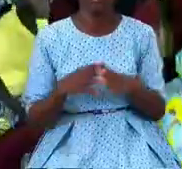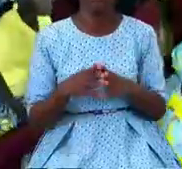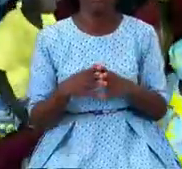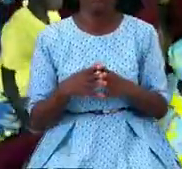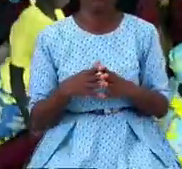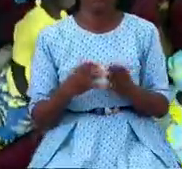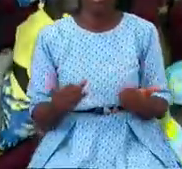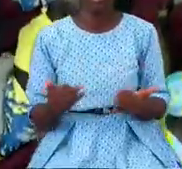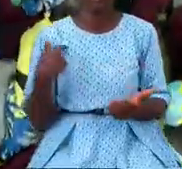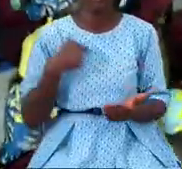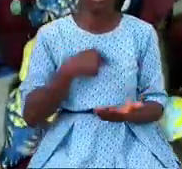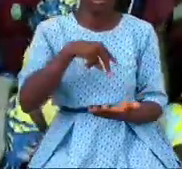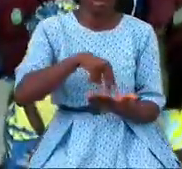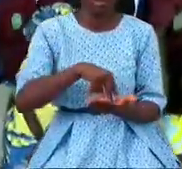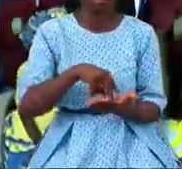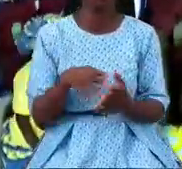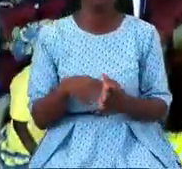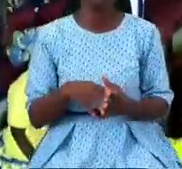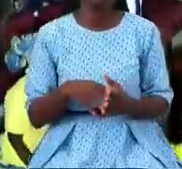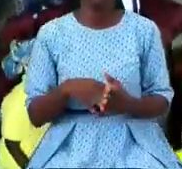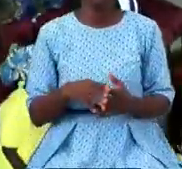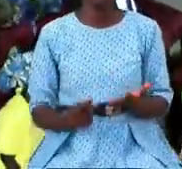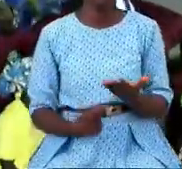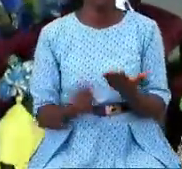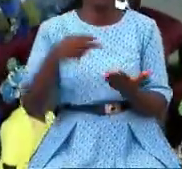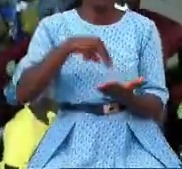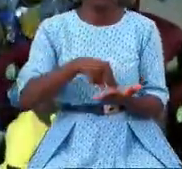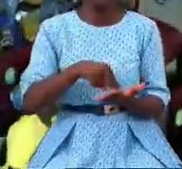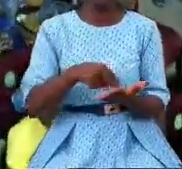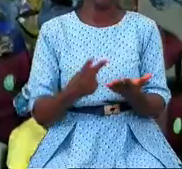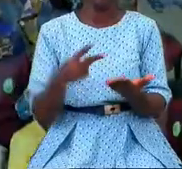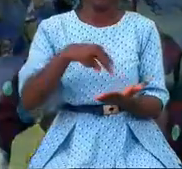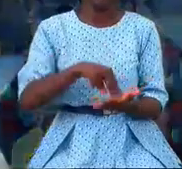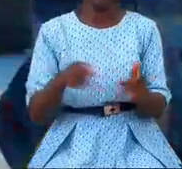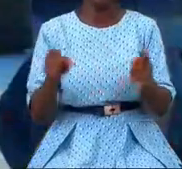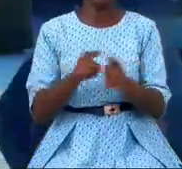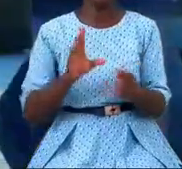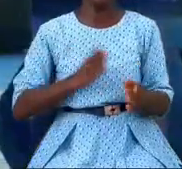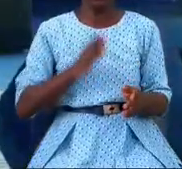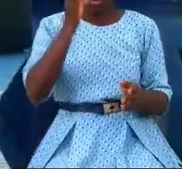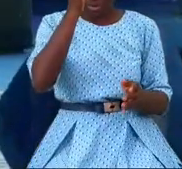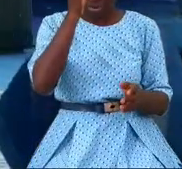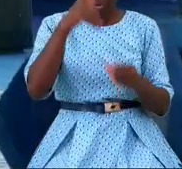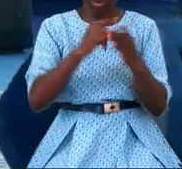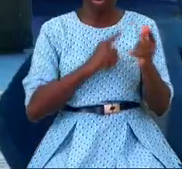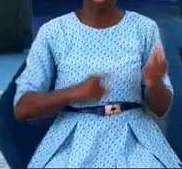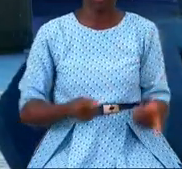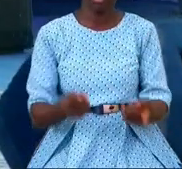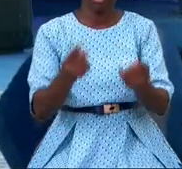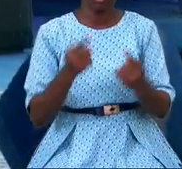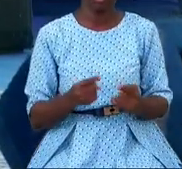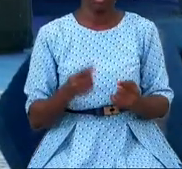comes up for miracle prayer. It's your turn to receive. Say, it's my turn to receive.